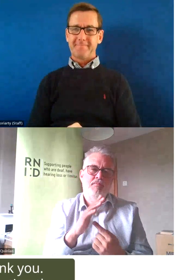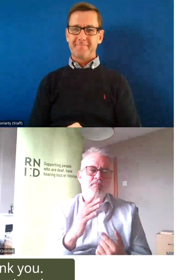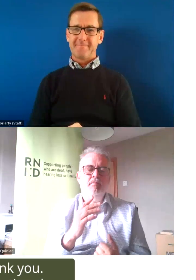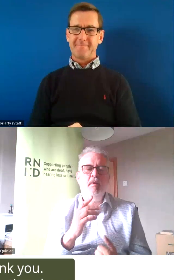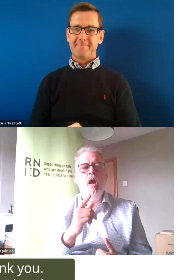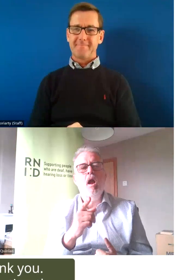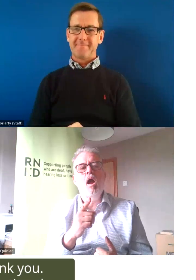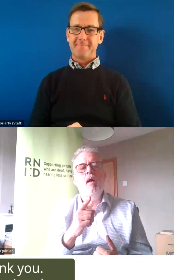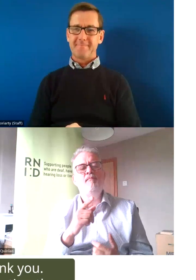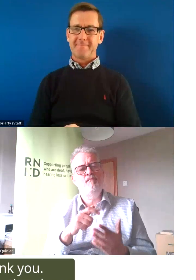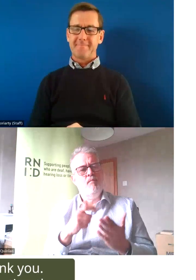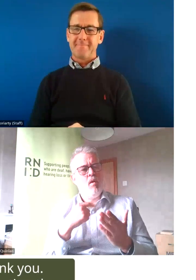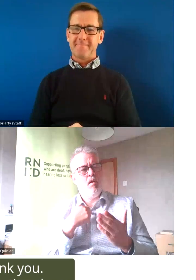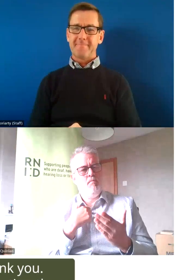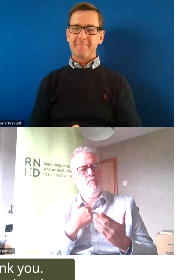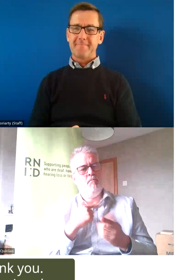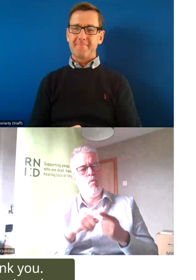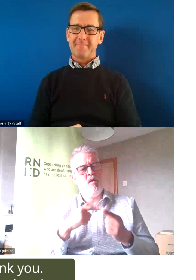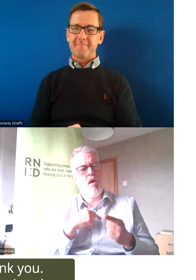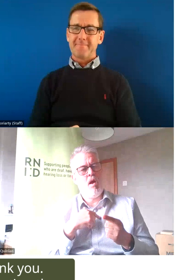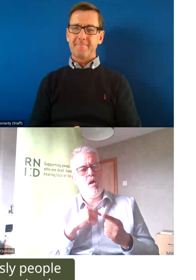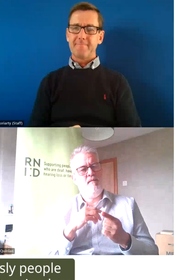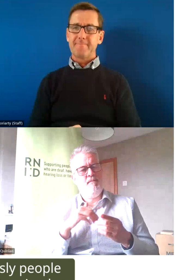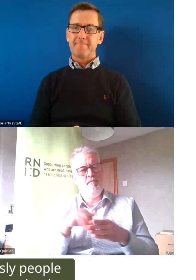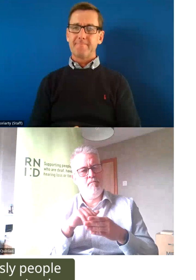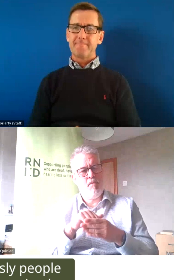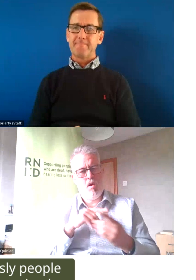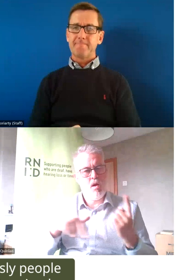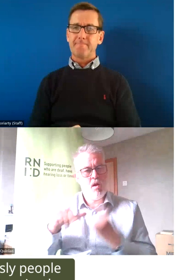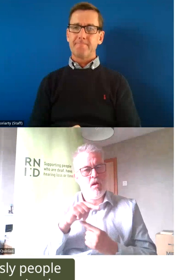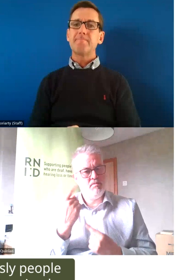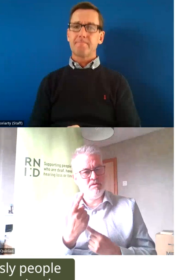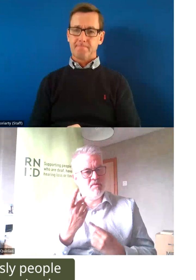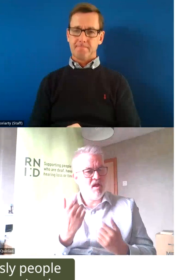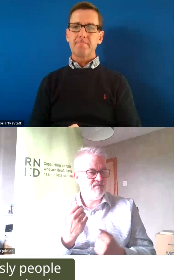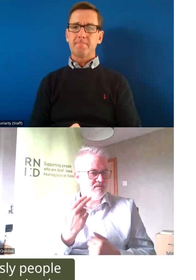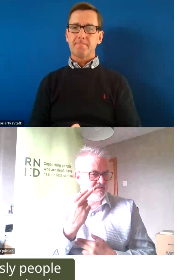Brilliant, thank you. Important information there.